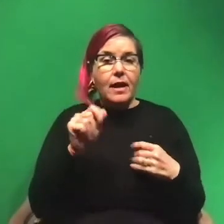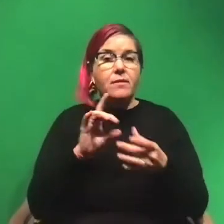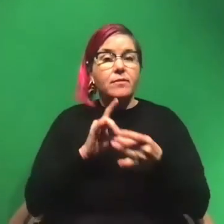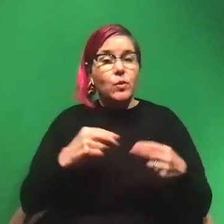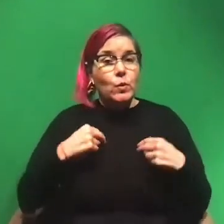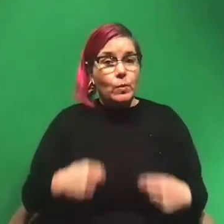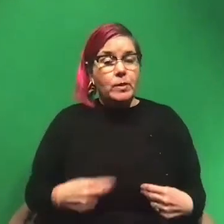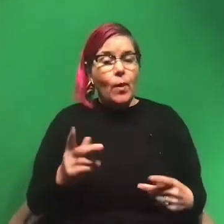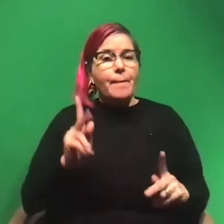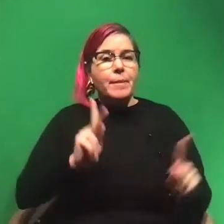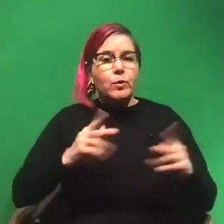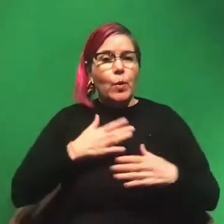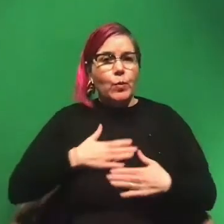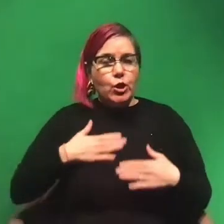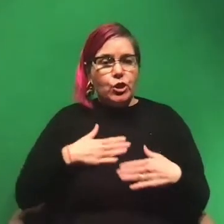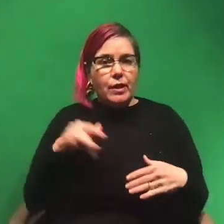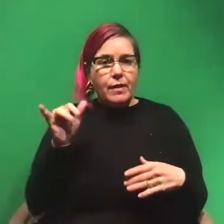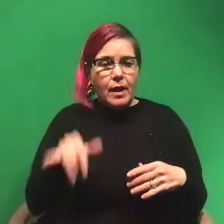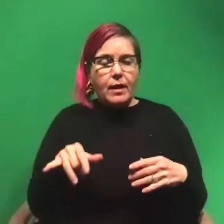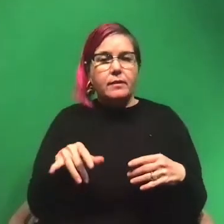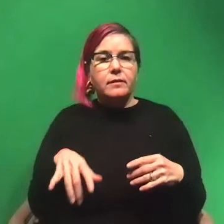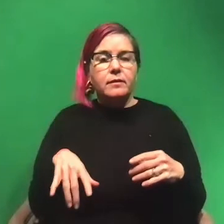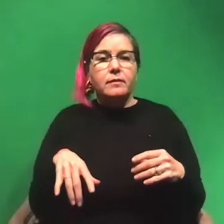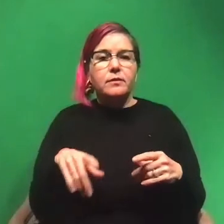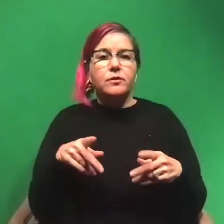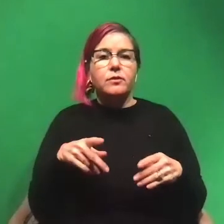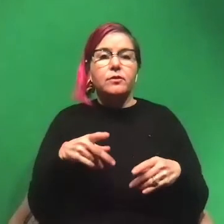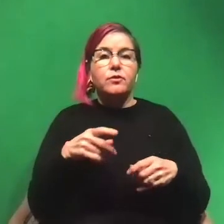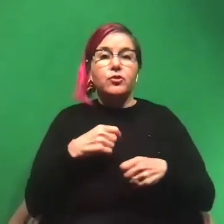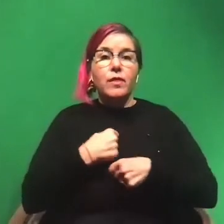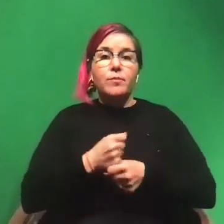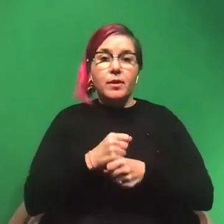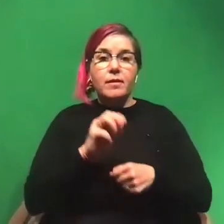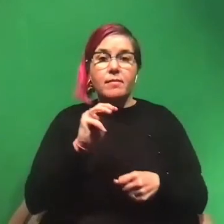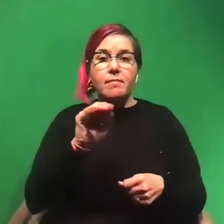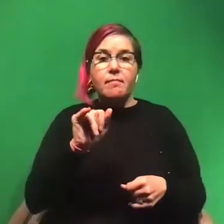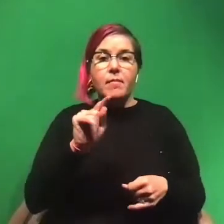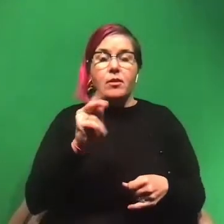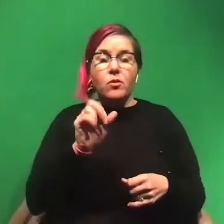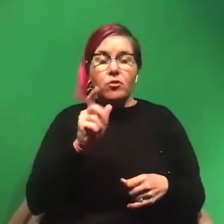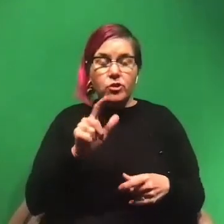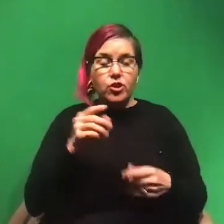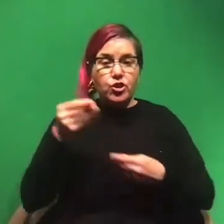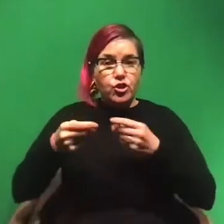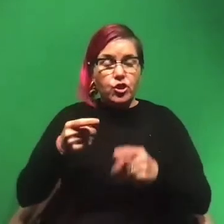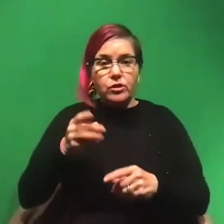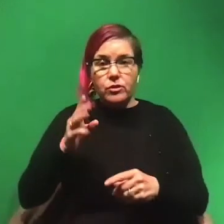people to appreciate that during reproduction, the mitochondrial genes that we get are strictly from, or